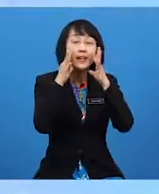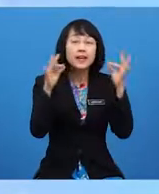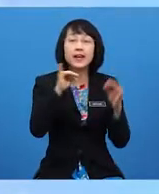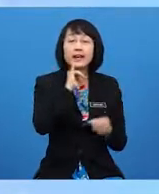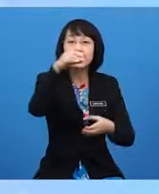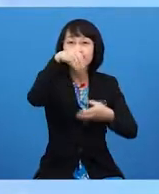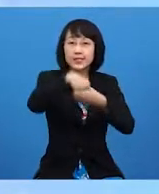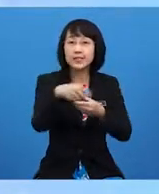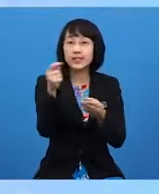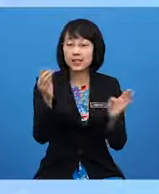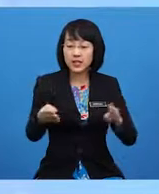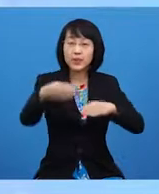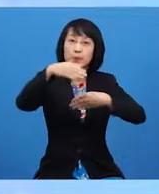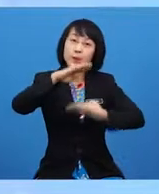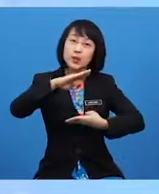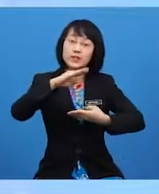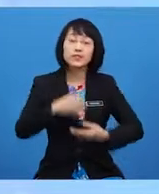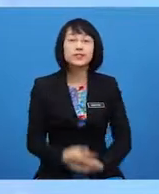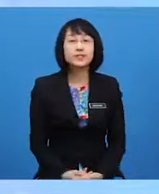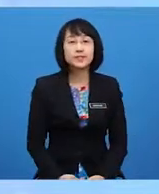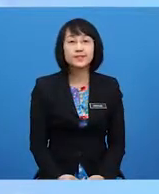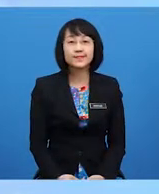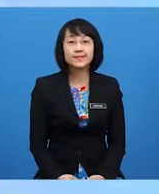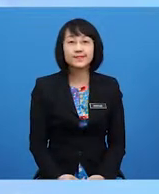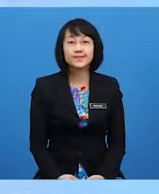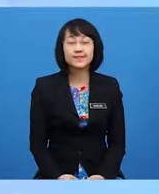The cat is the house.